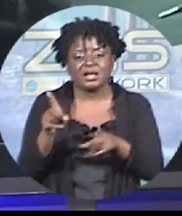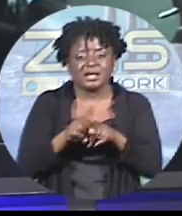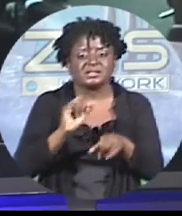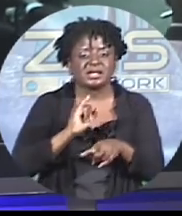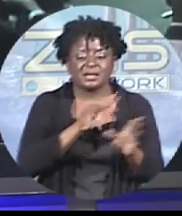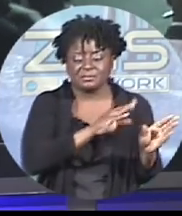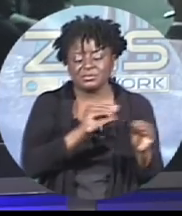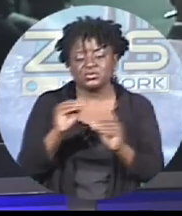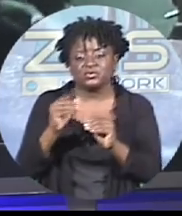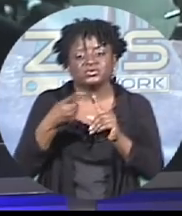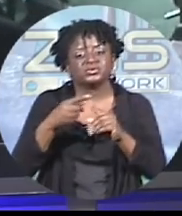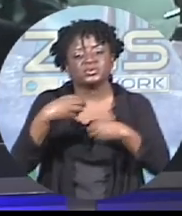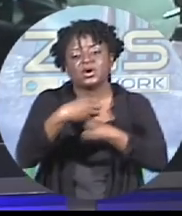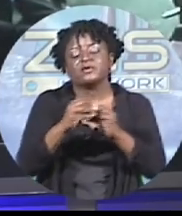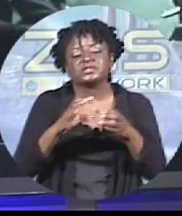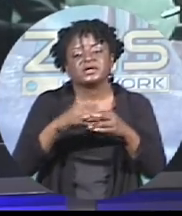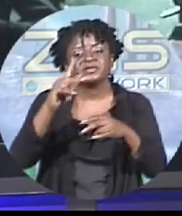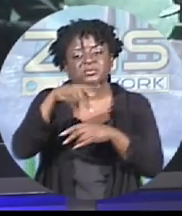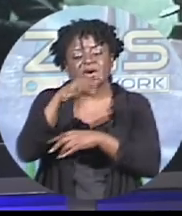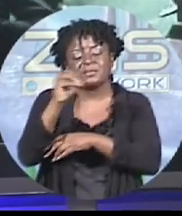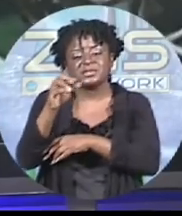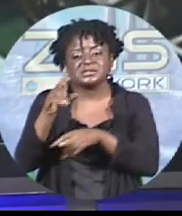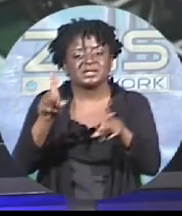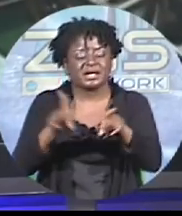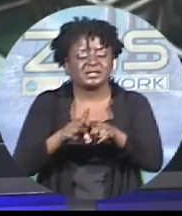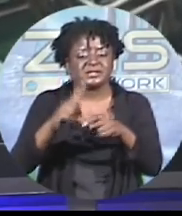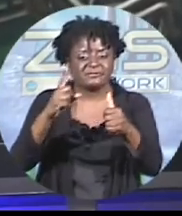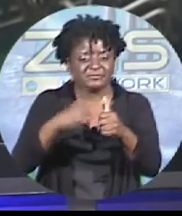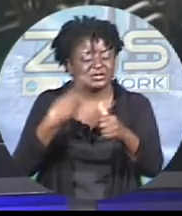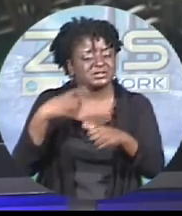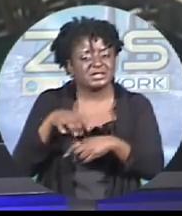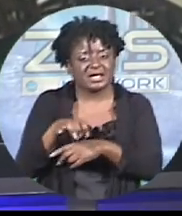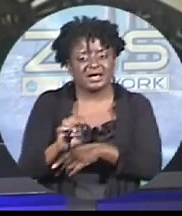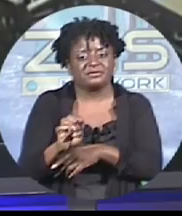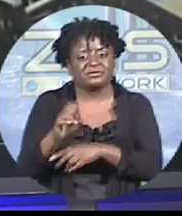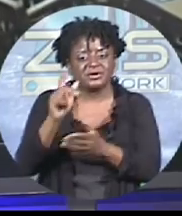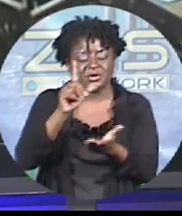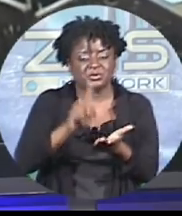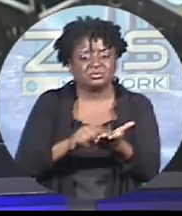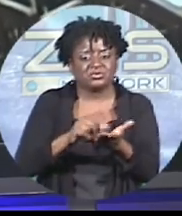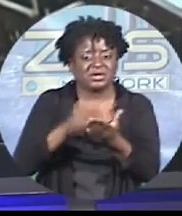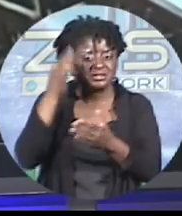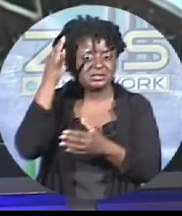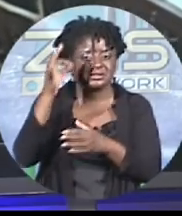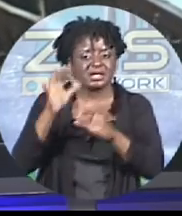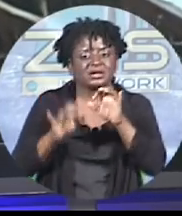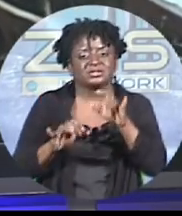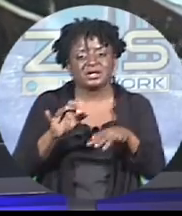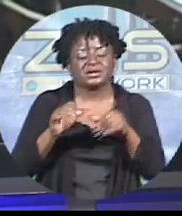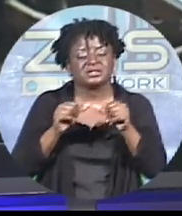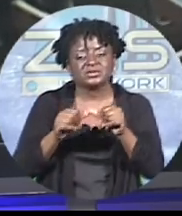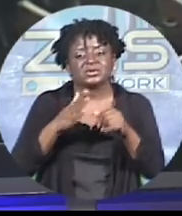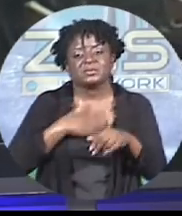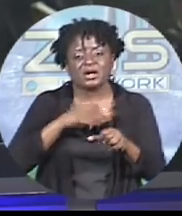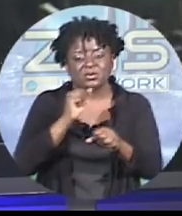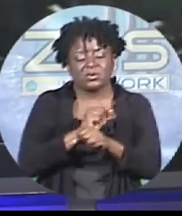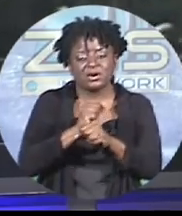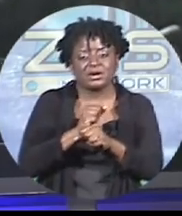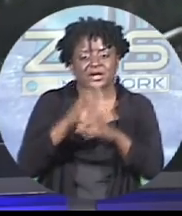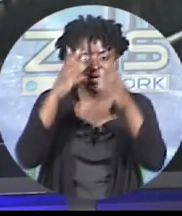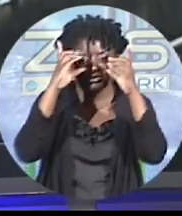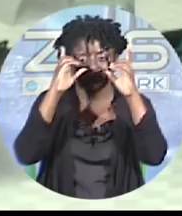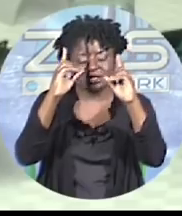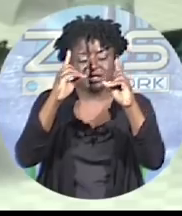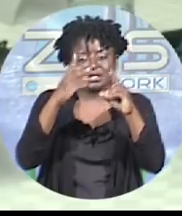to the office of the Prime Minister as the first ever press secretary, continuing my work educating and informing the